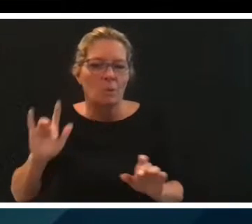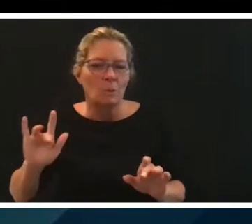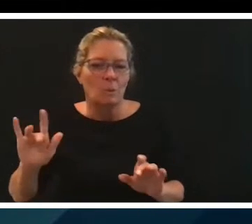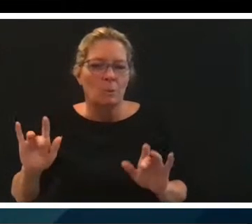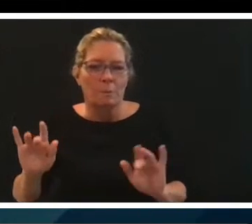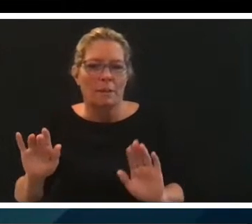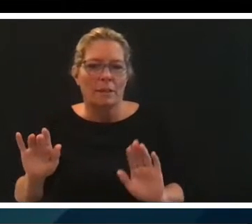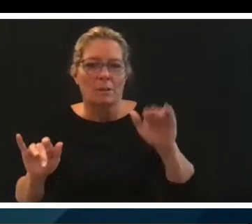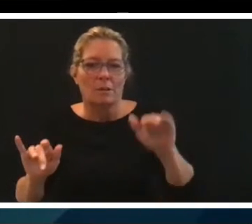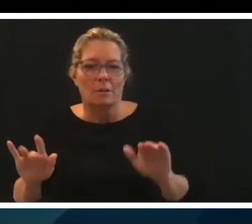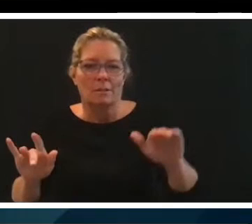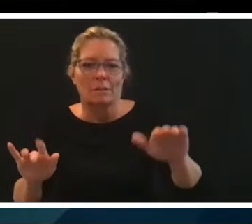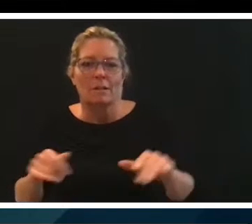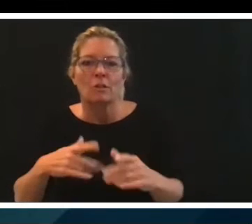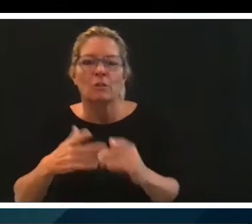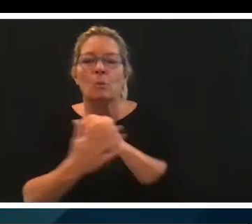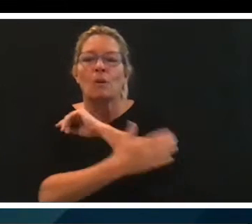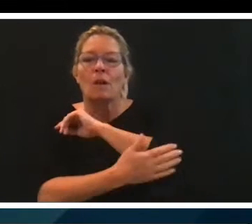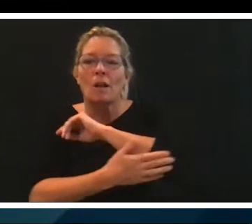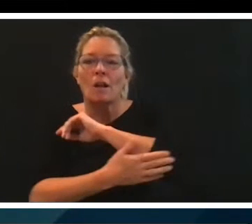you could do country on it,